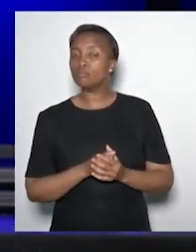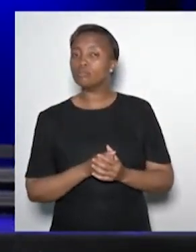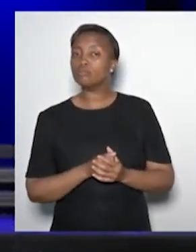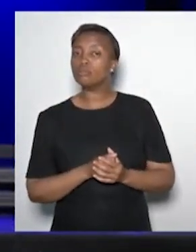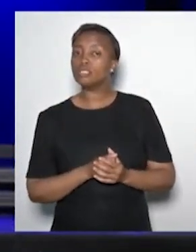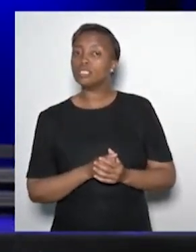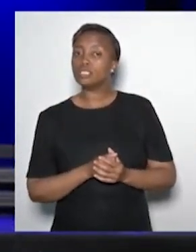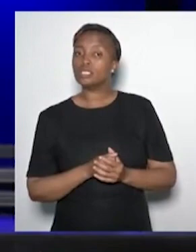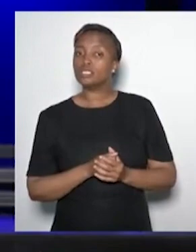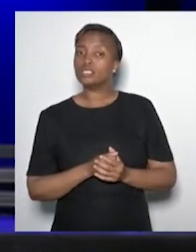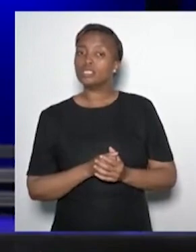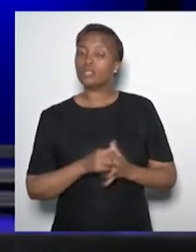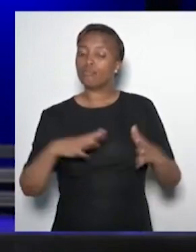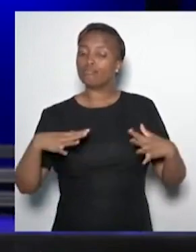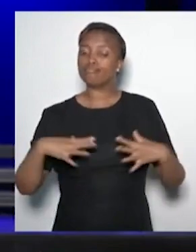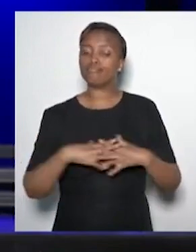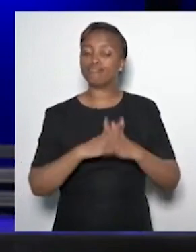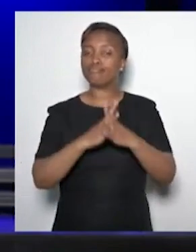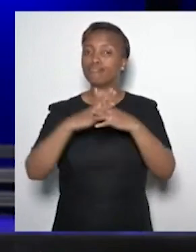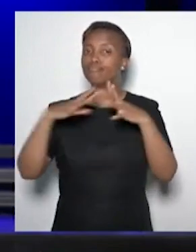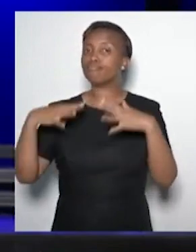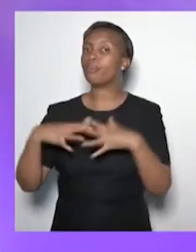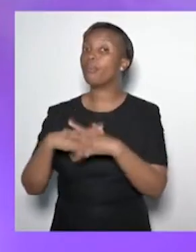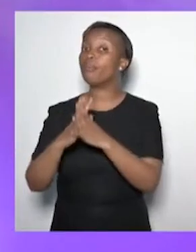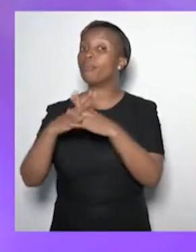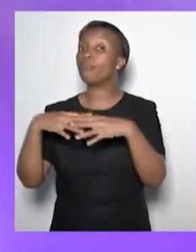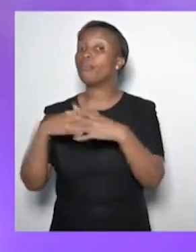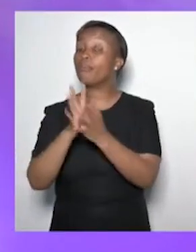who mixed church and state.